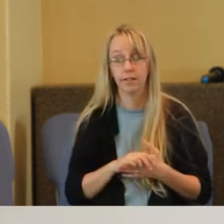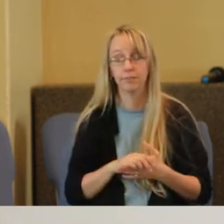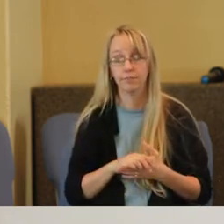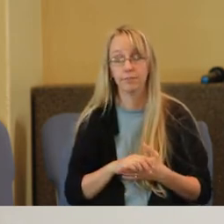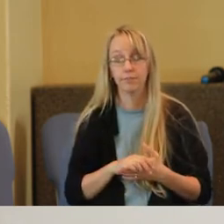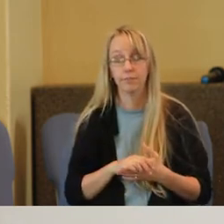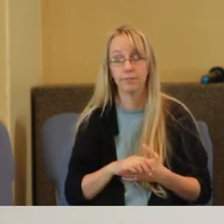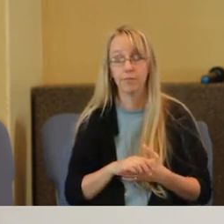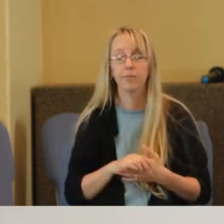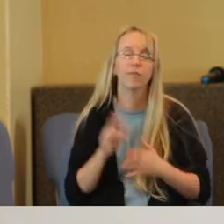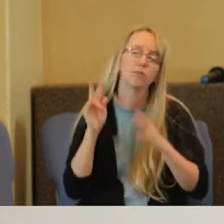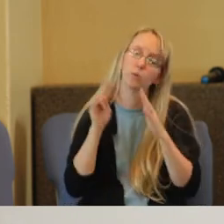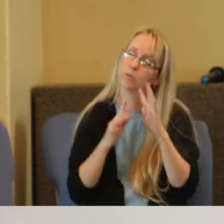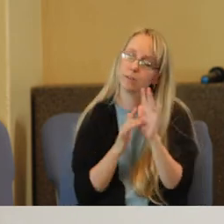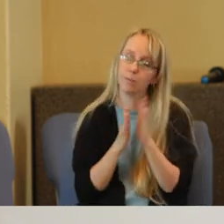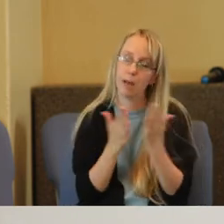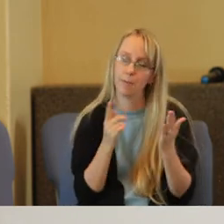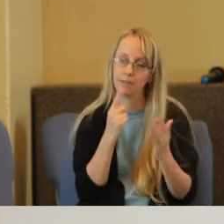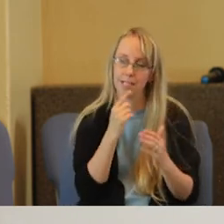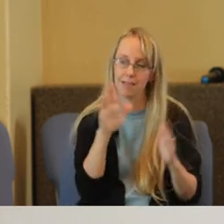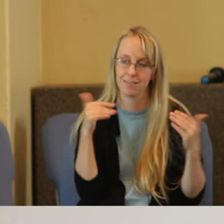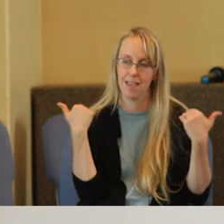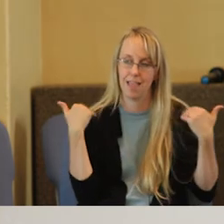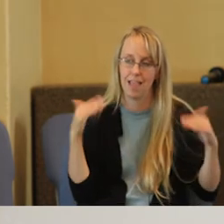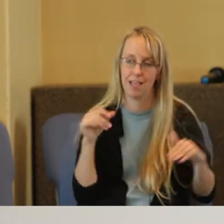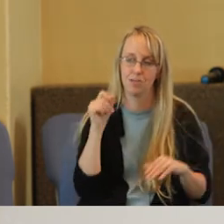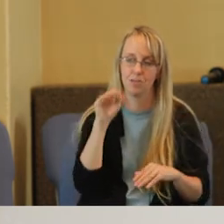If you look in your Bible, it'll say the angel of the Lord.